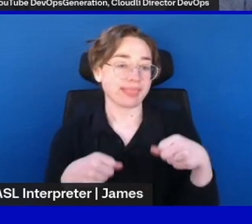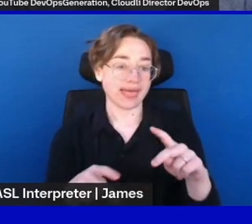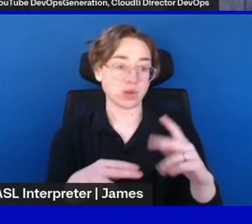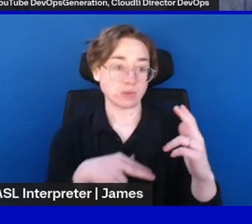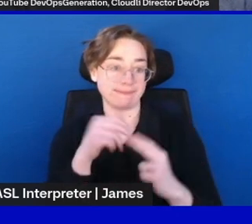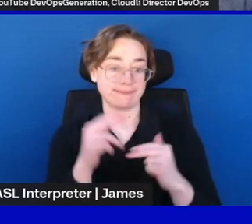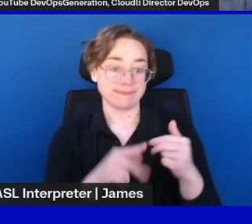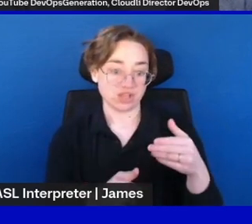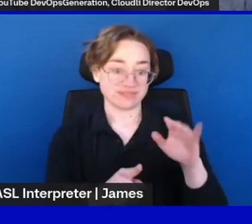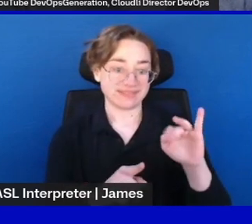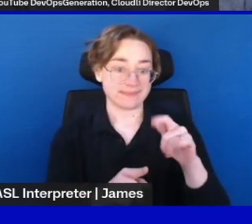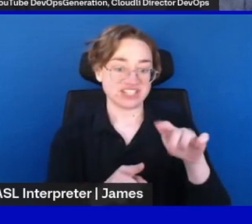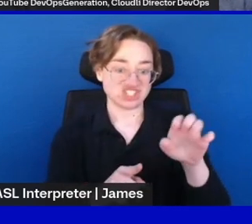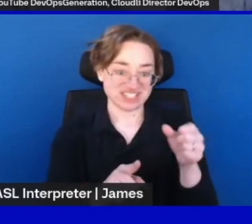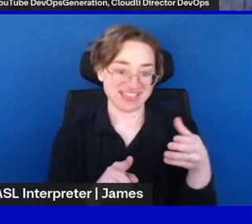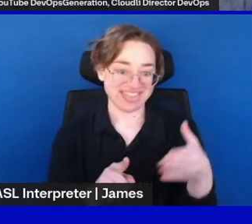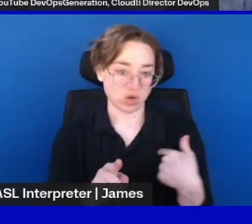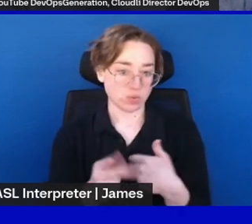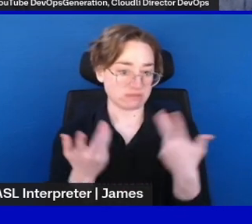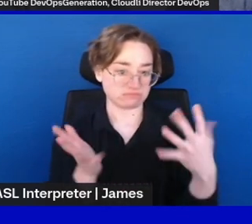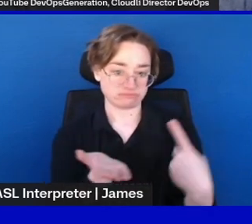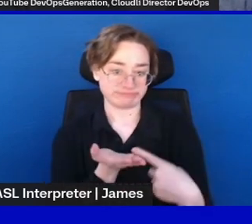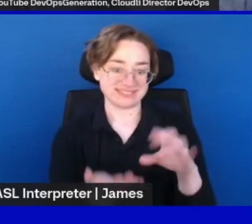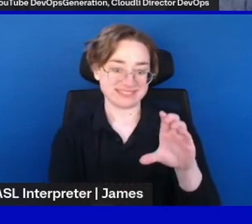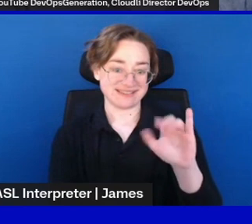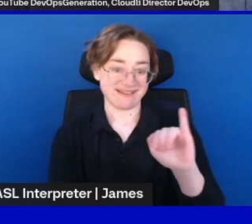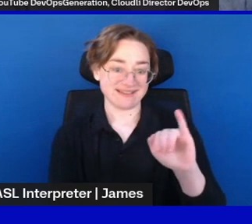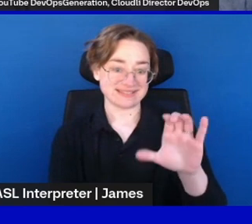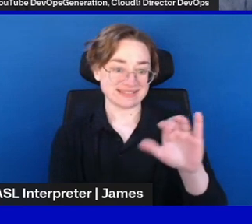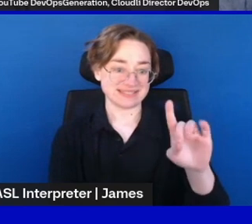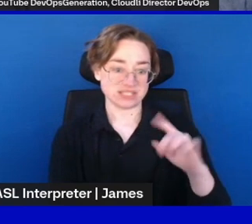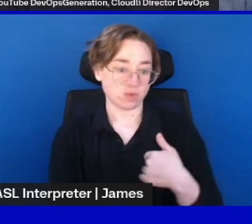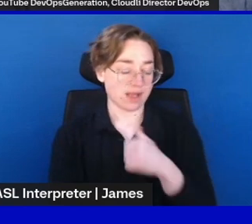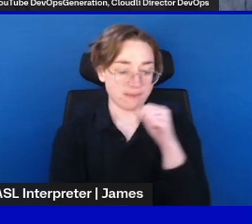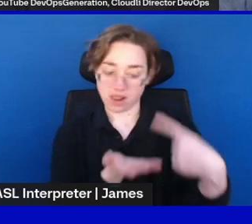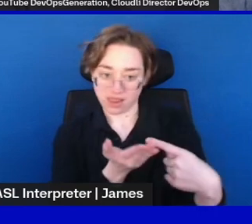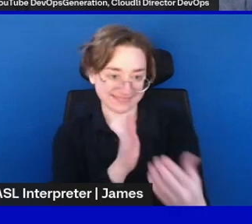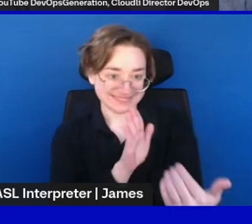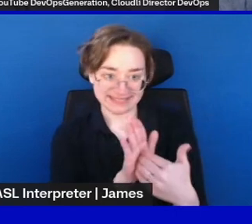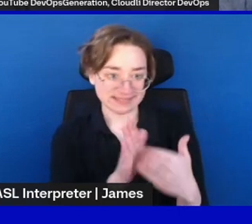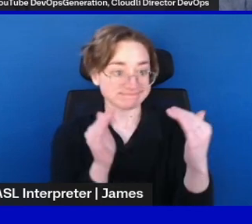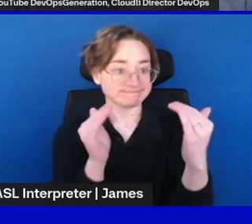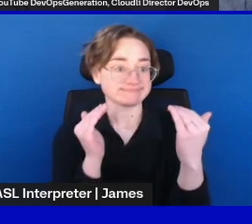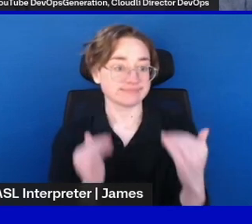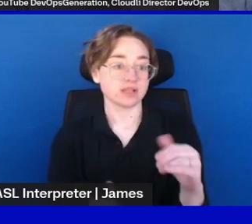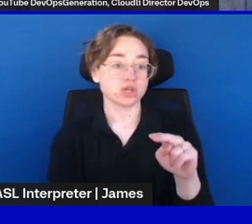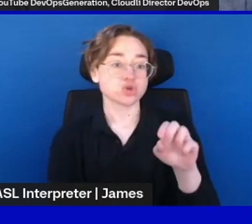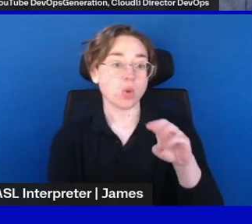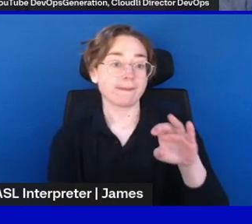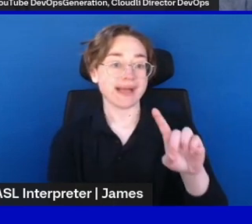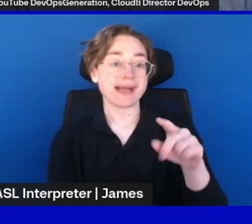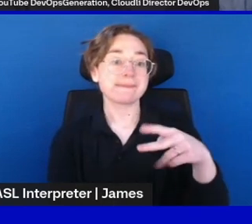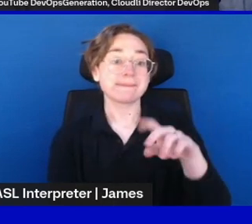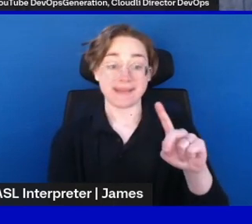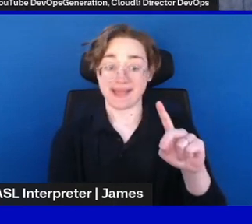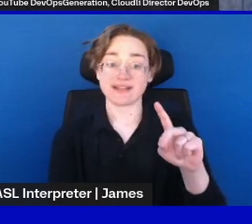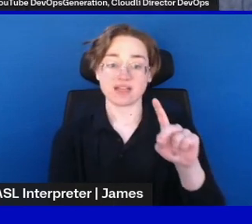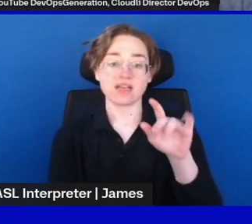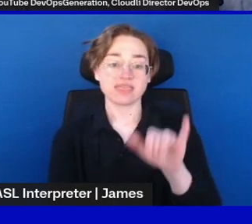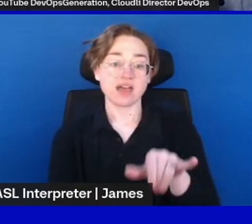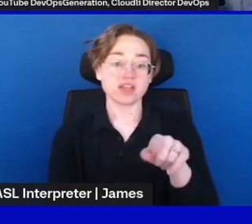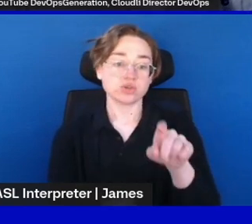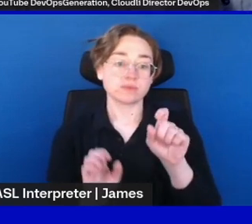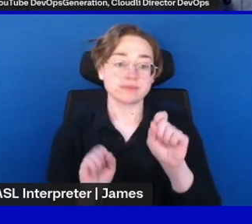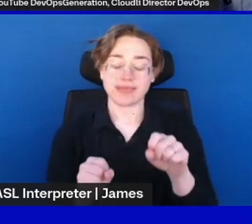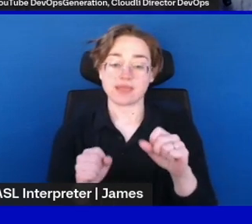talked a lot about CI/CD, so I won't go back over that. Nomad Pack, this is going to allow you to do more advanced templating of your Nomad